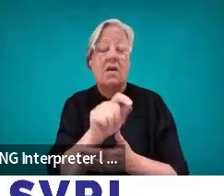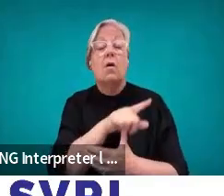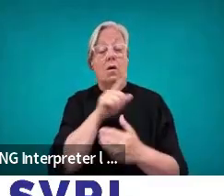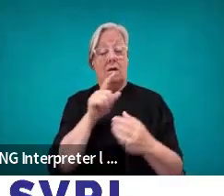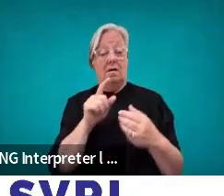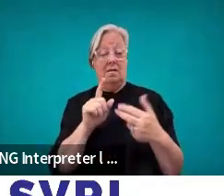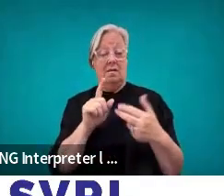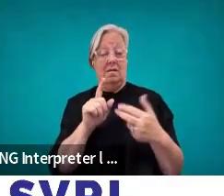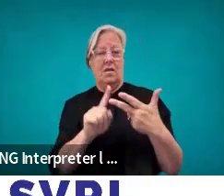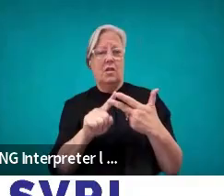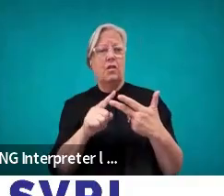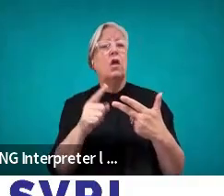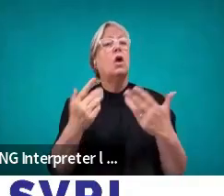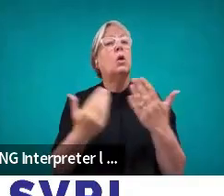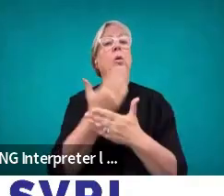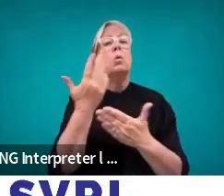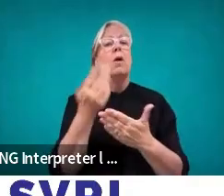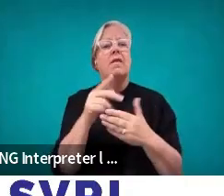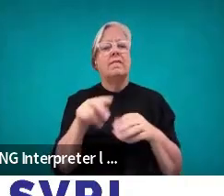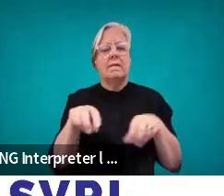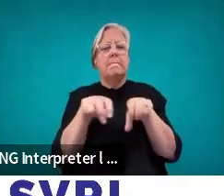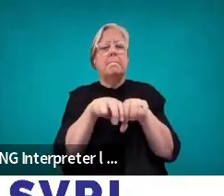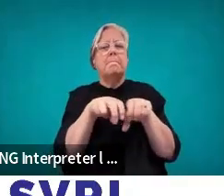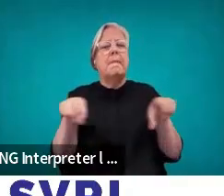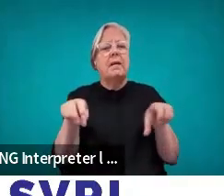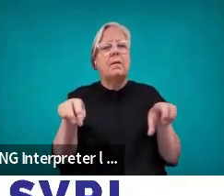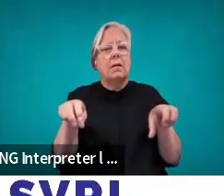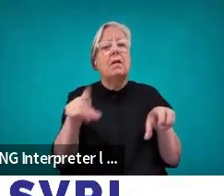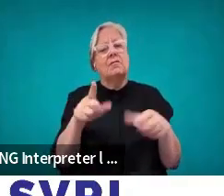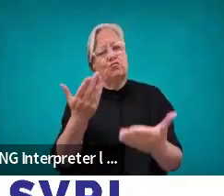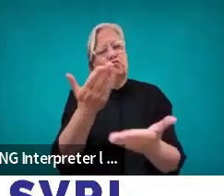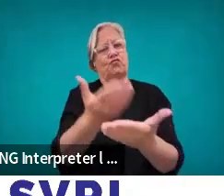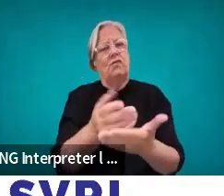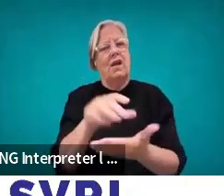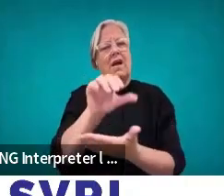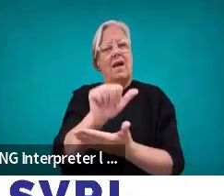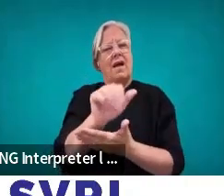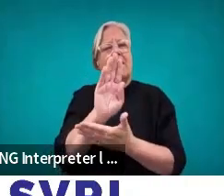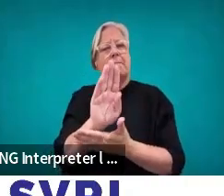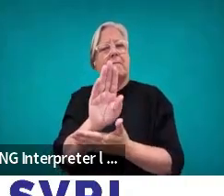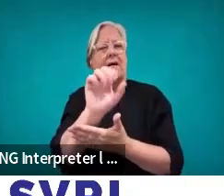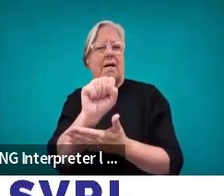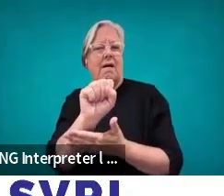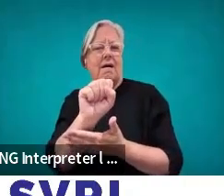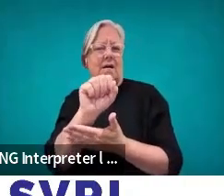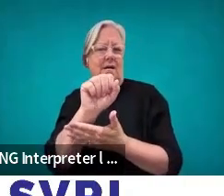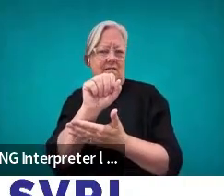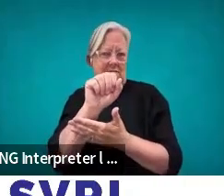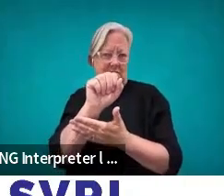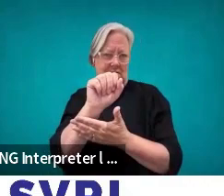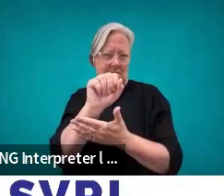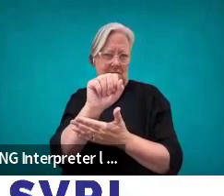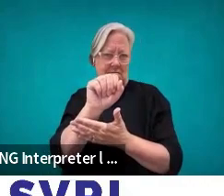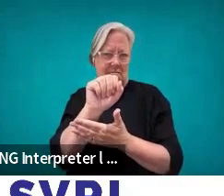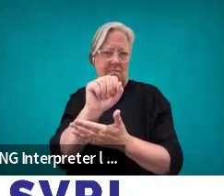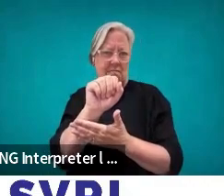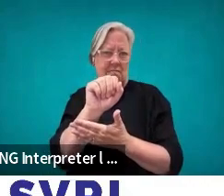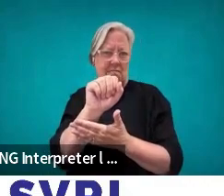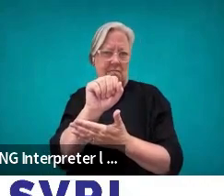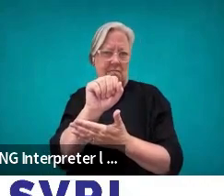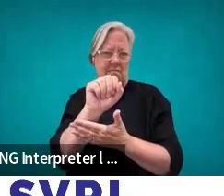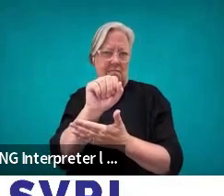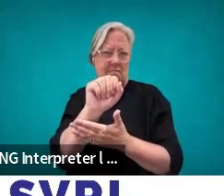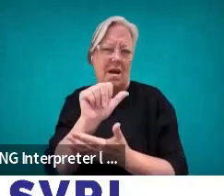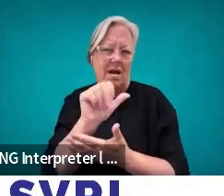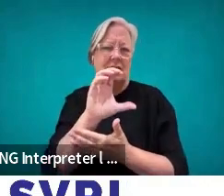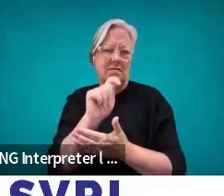full panel abstracts. And this is the new category ideal for collaborative work that brings